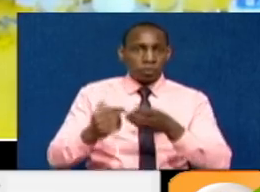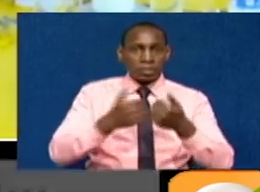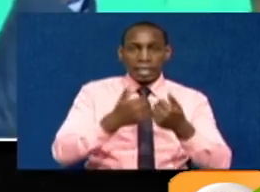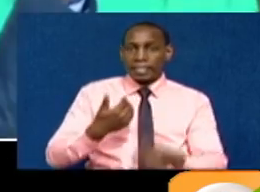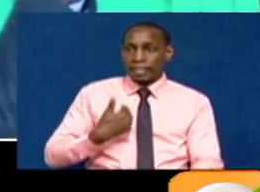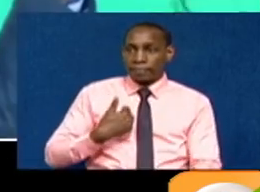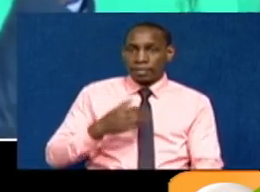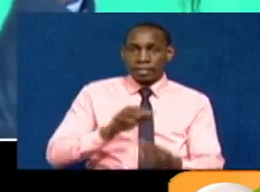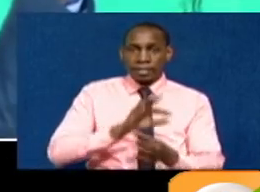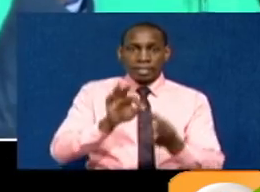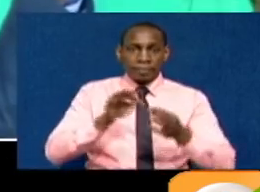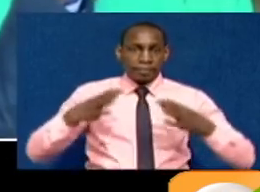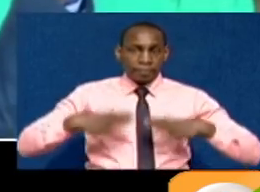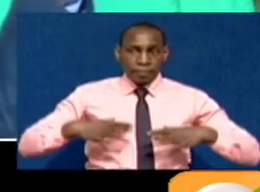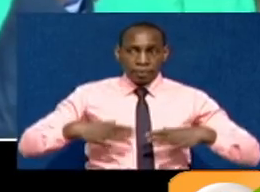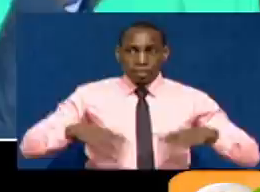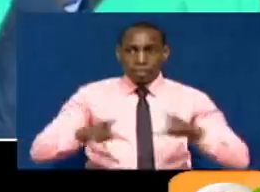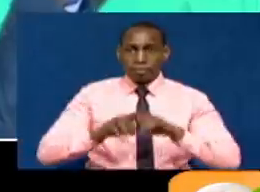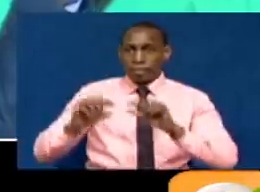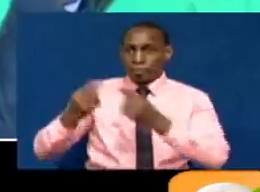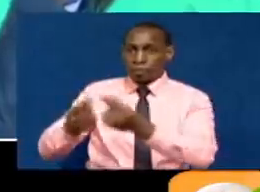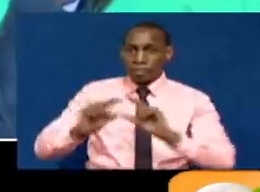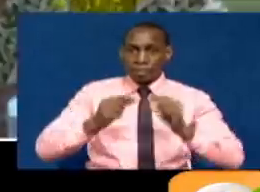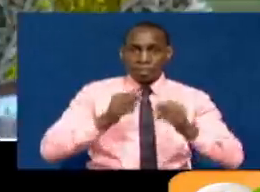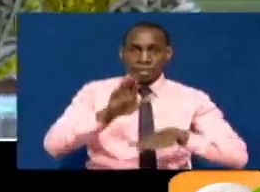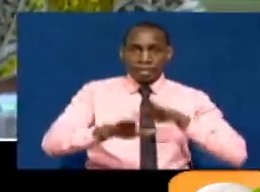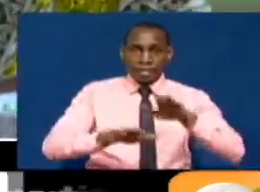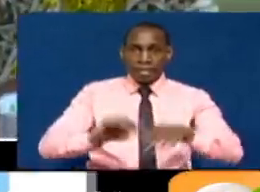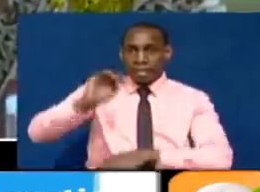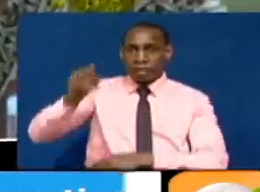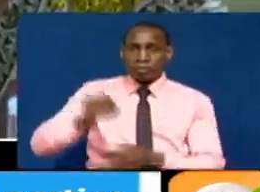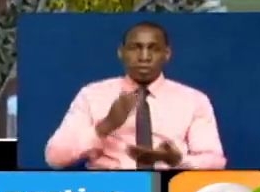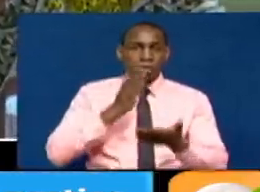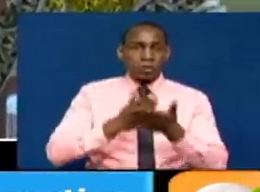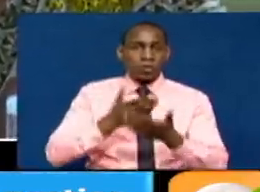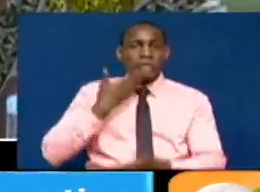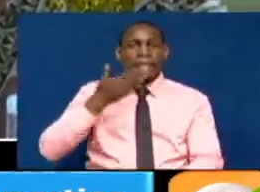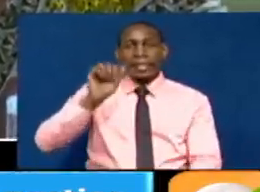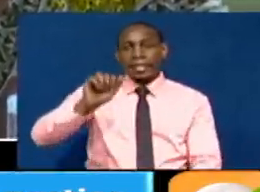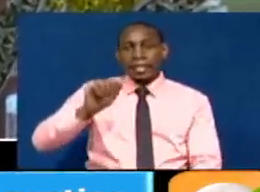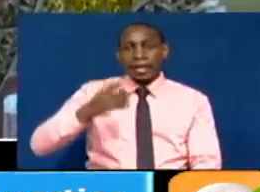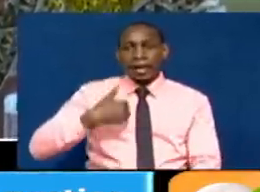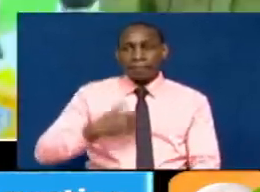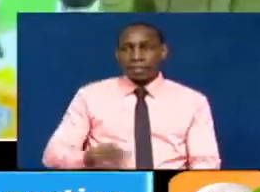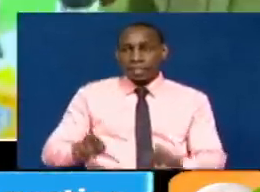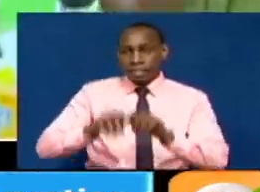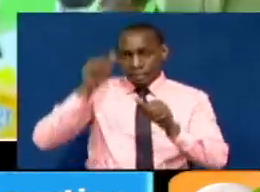with specific people and groupings in Kirinyaga County? Definitely.